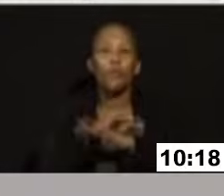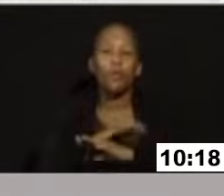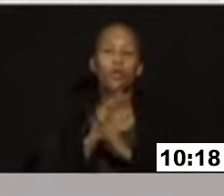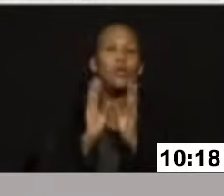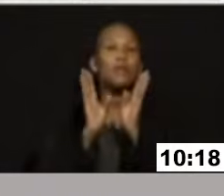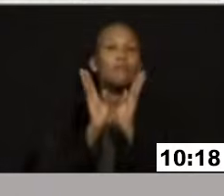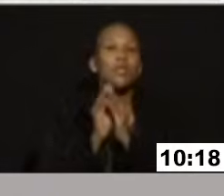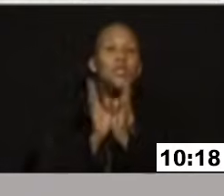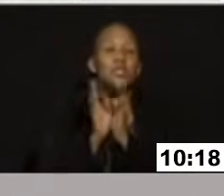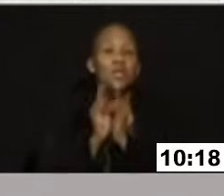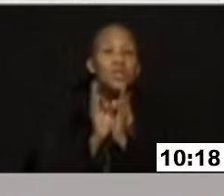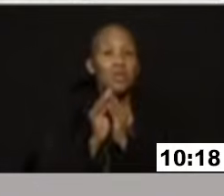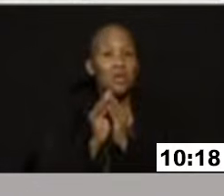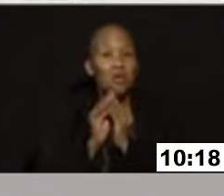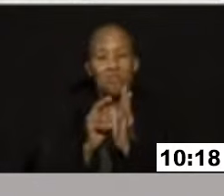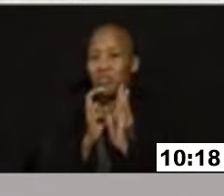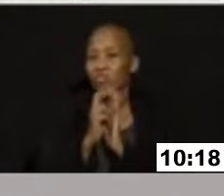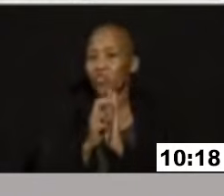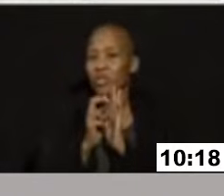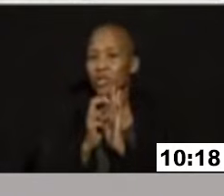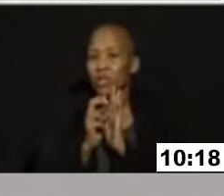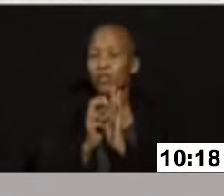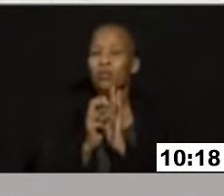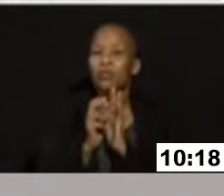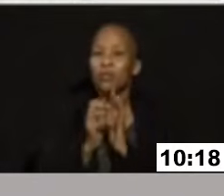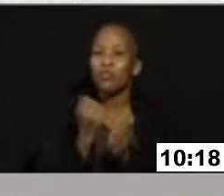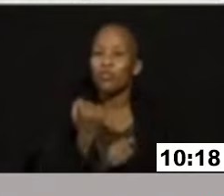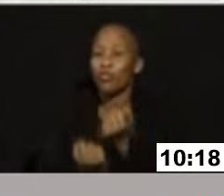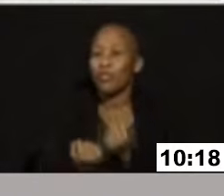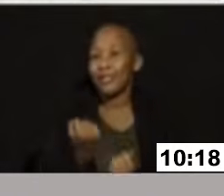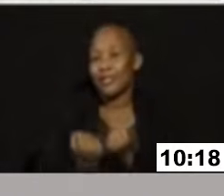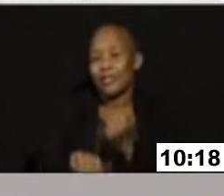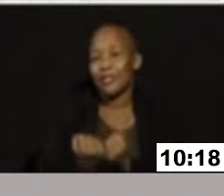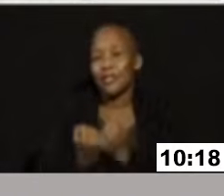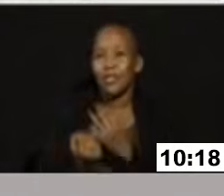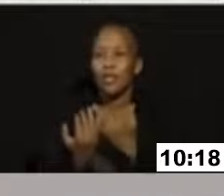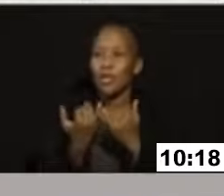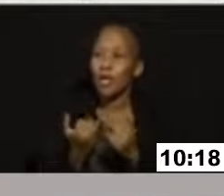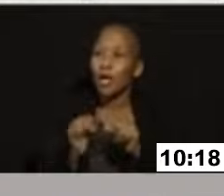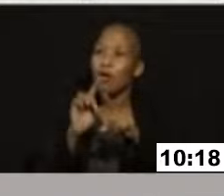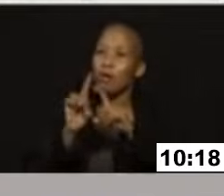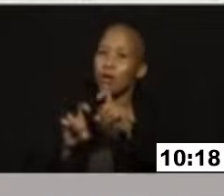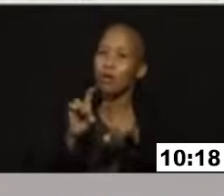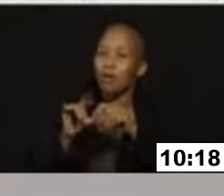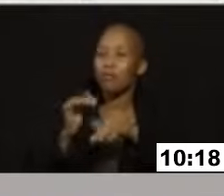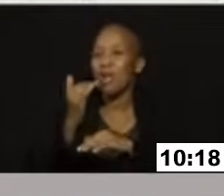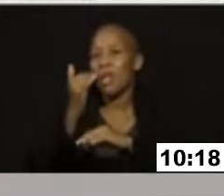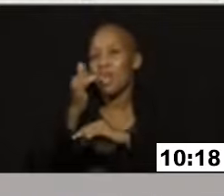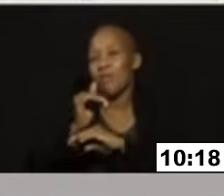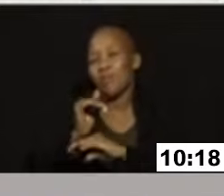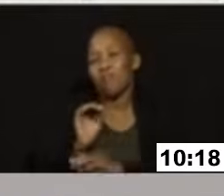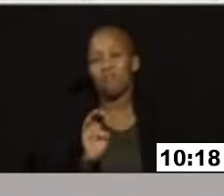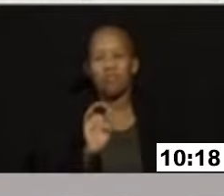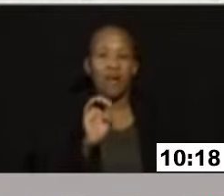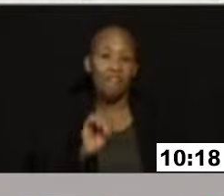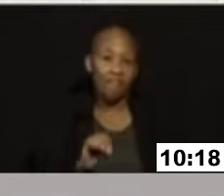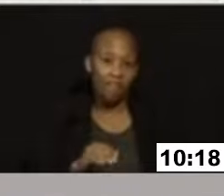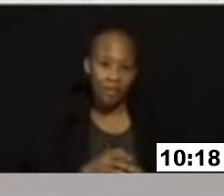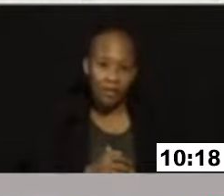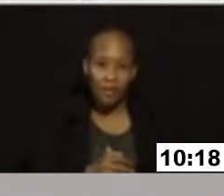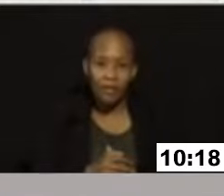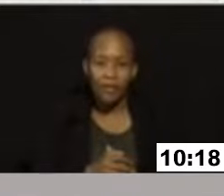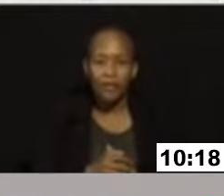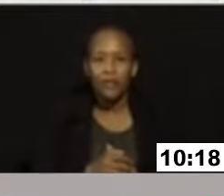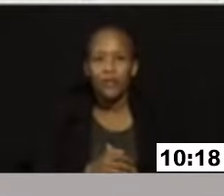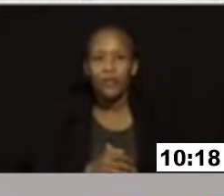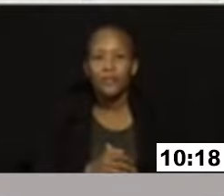in the rule. And we all know that in commissions the right of cross-examination is a very limited one. It's not it's